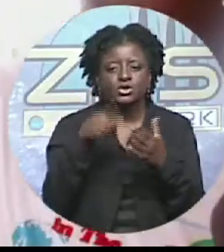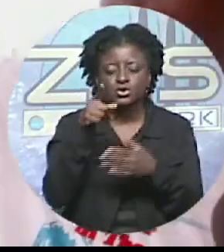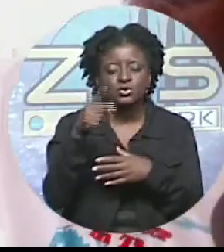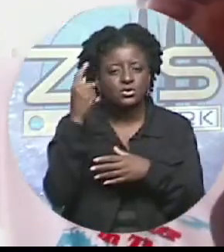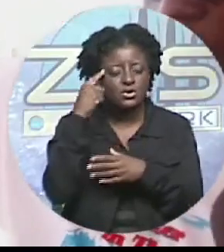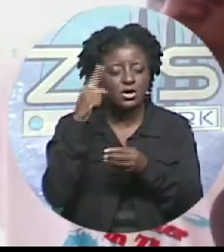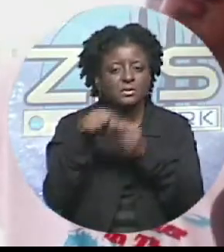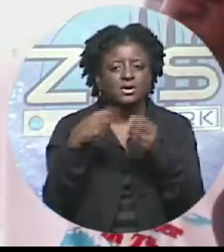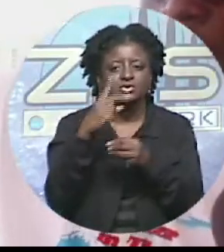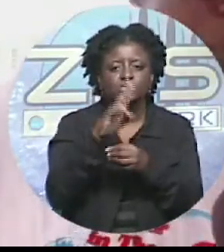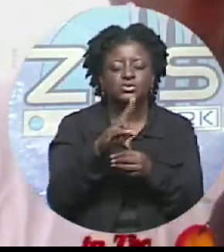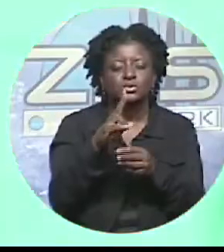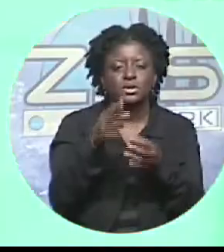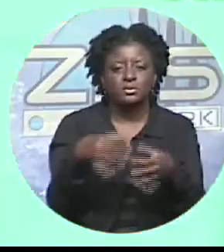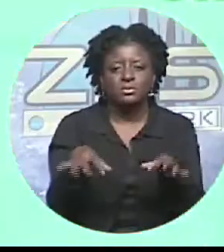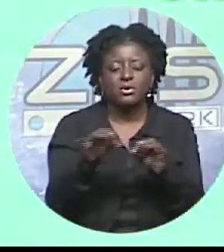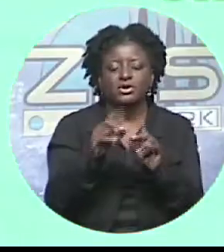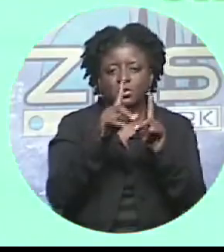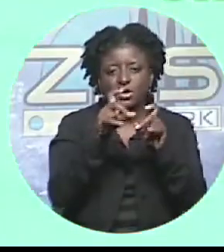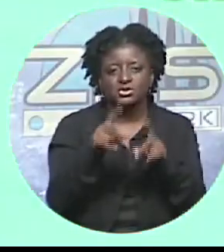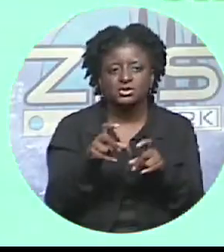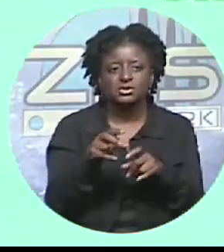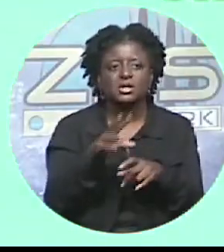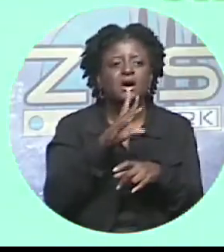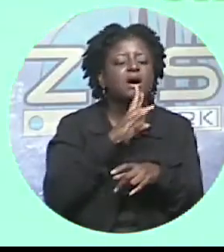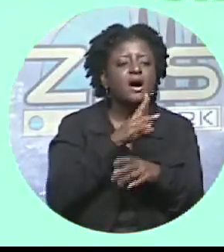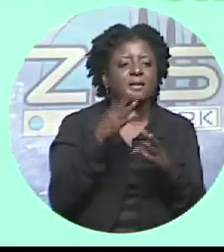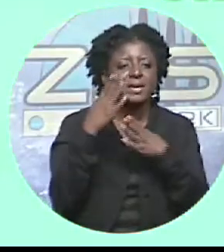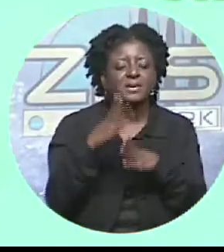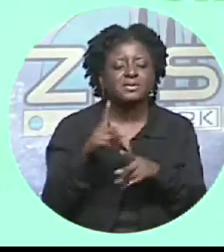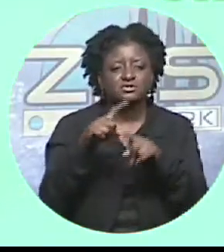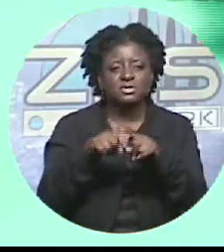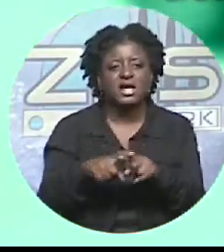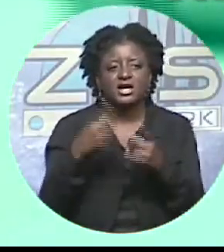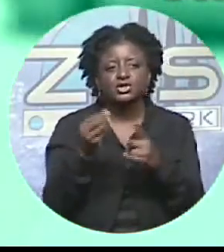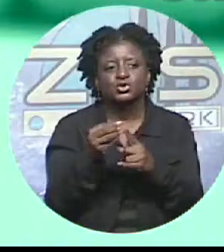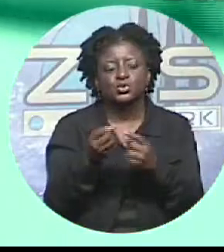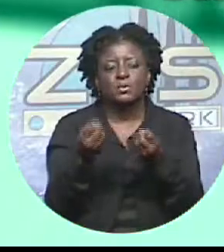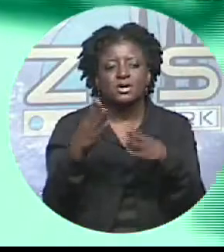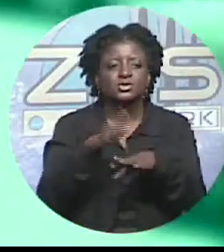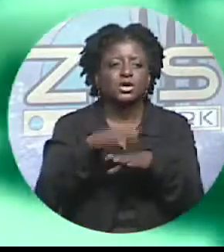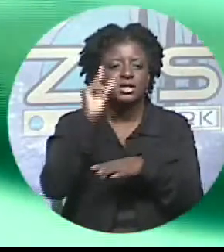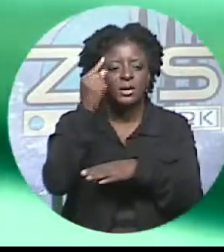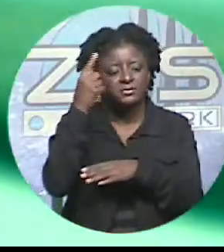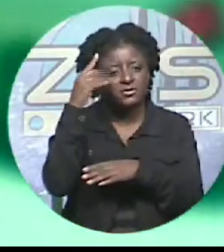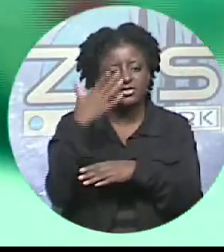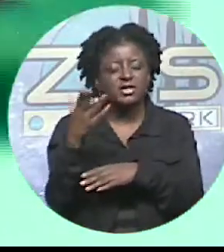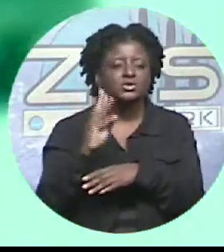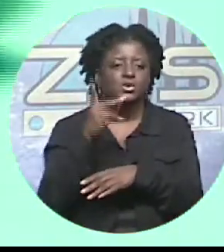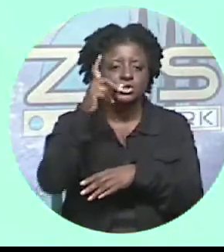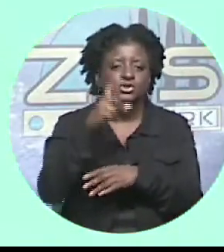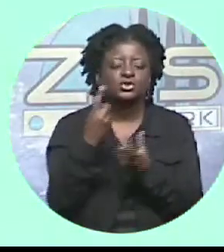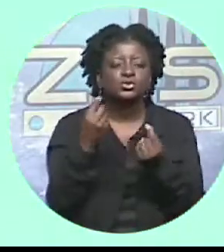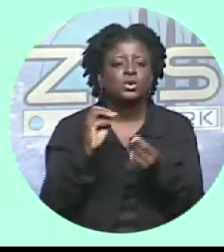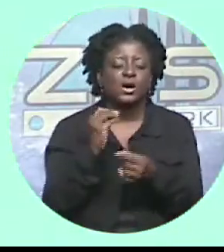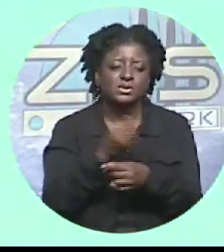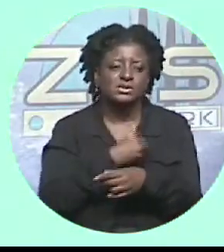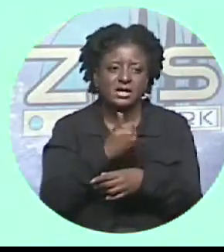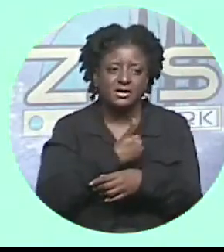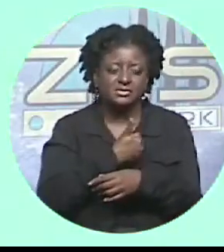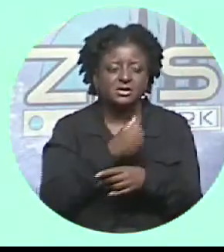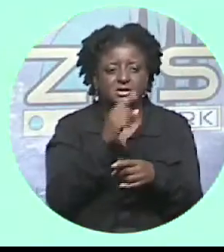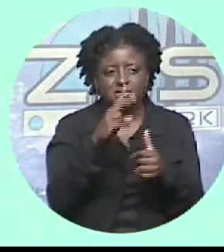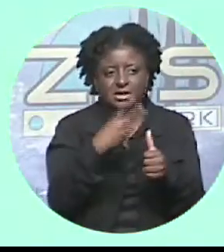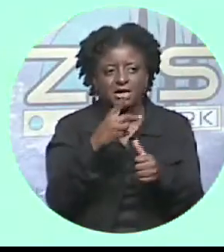very important questions. Are Bahamians relying too much on the government for things that we should be doing ourselves? And what can we do to make our